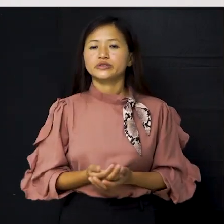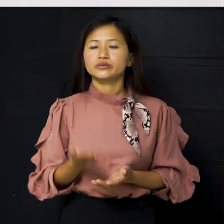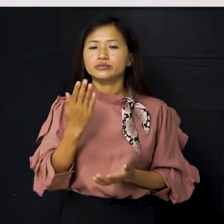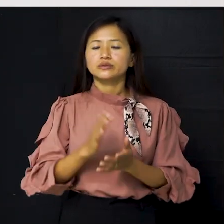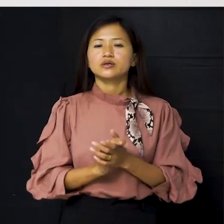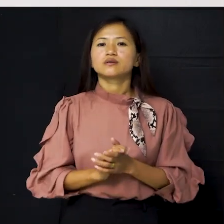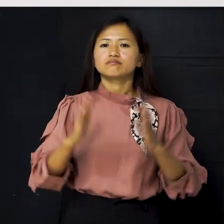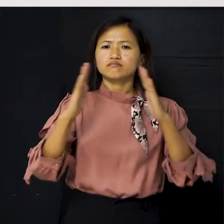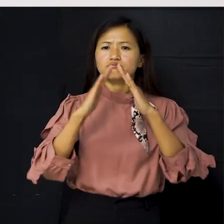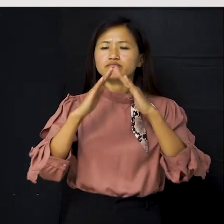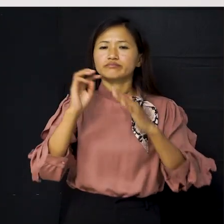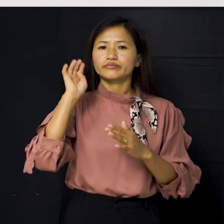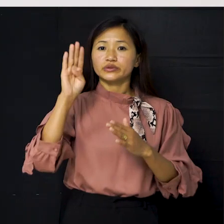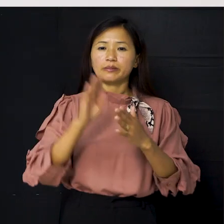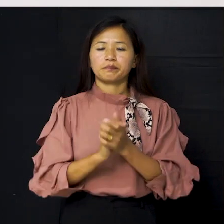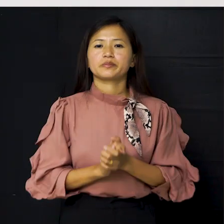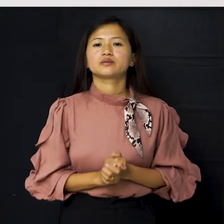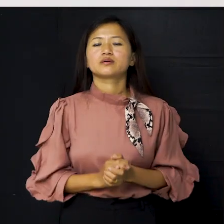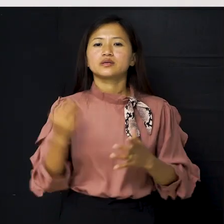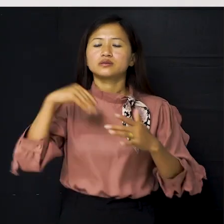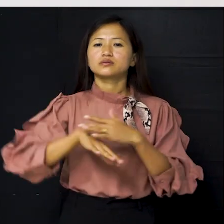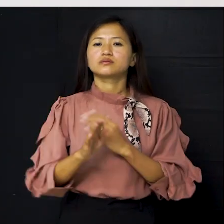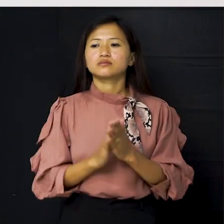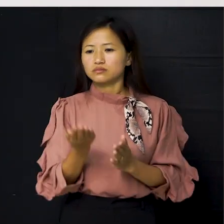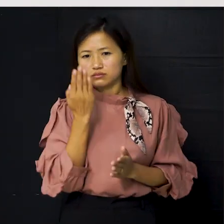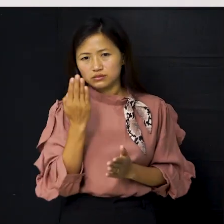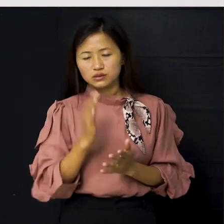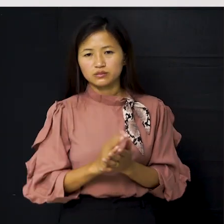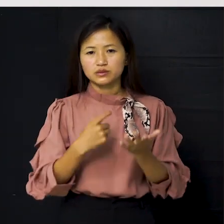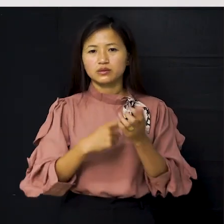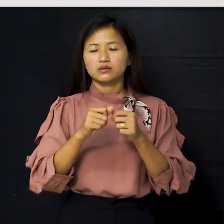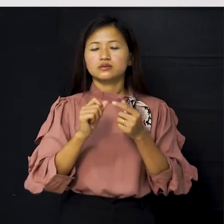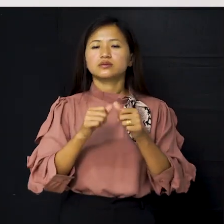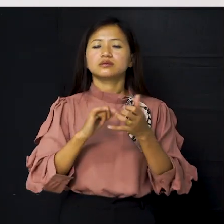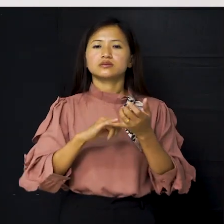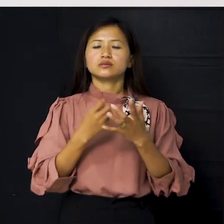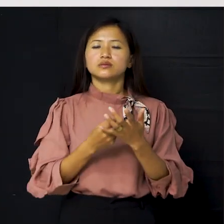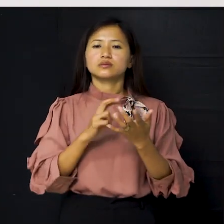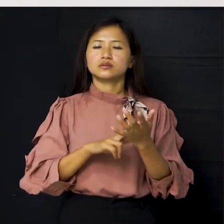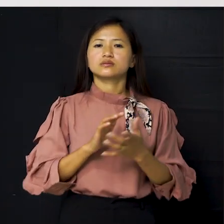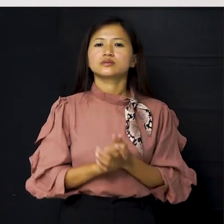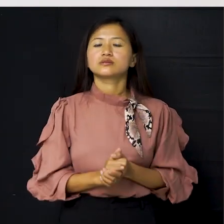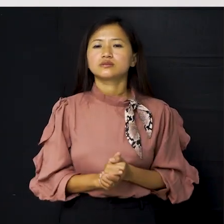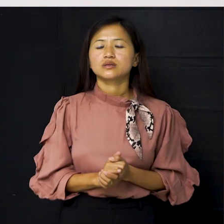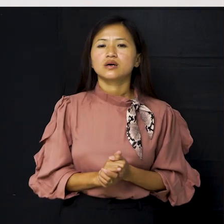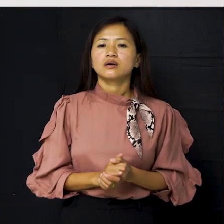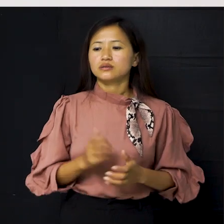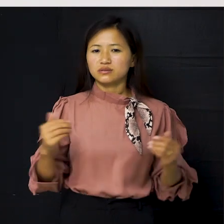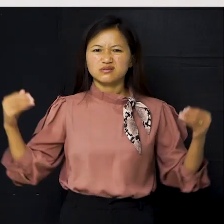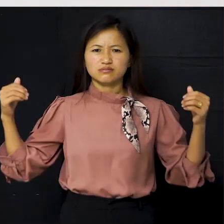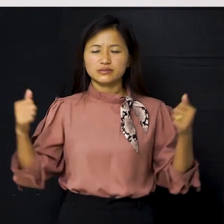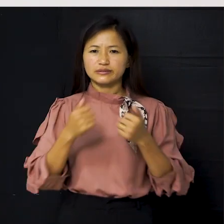Like I mentioned, he was into Islamic religion, right? He was following Islamic religion, so he was against the